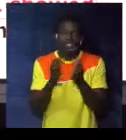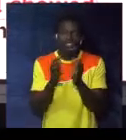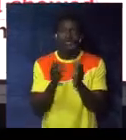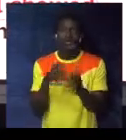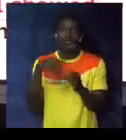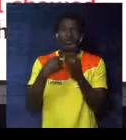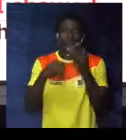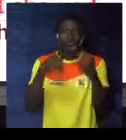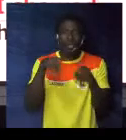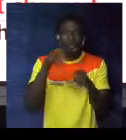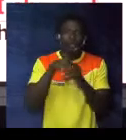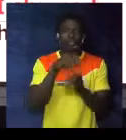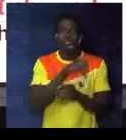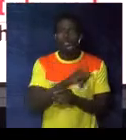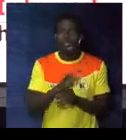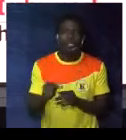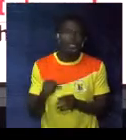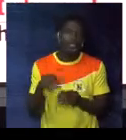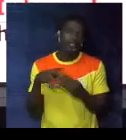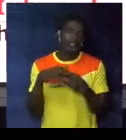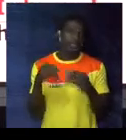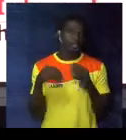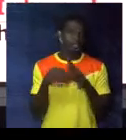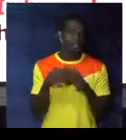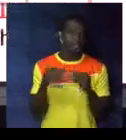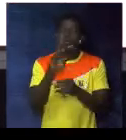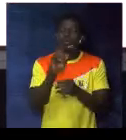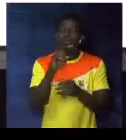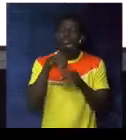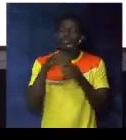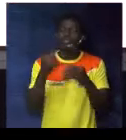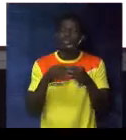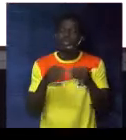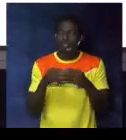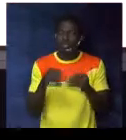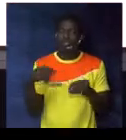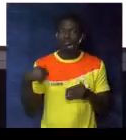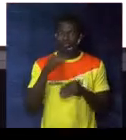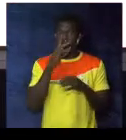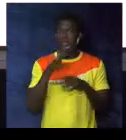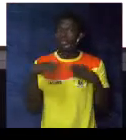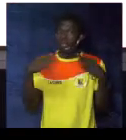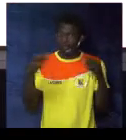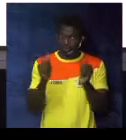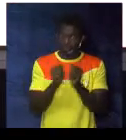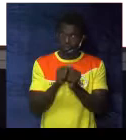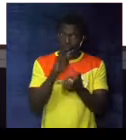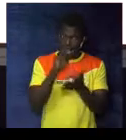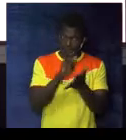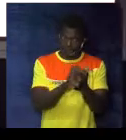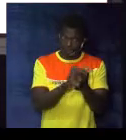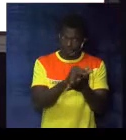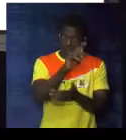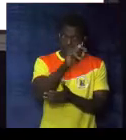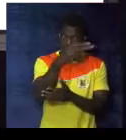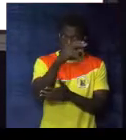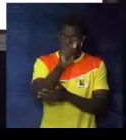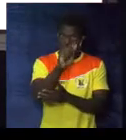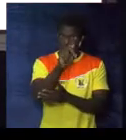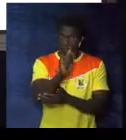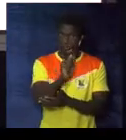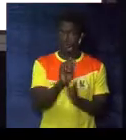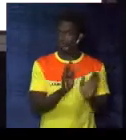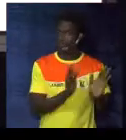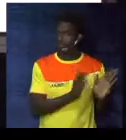described what happened in a sentence. We are done with that. T-H-A-T.